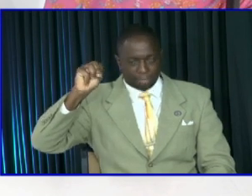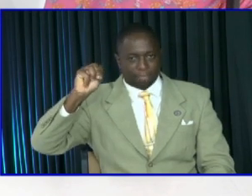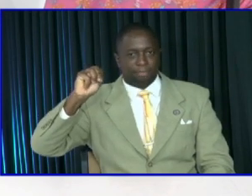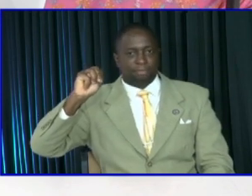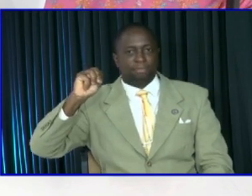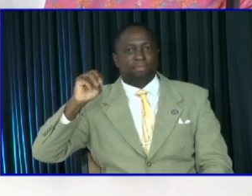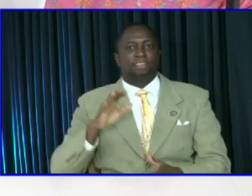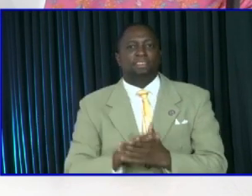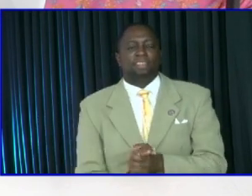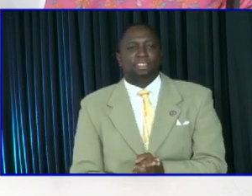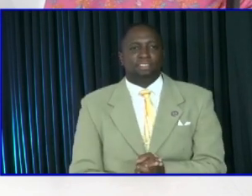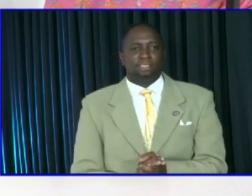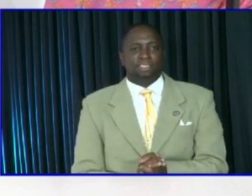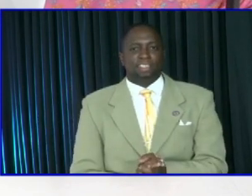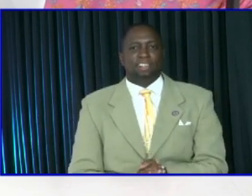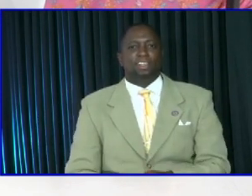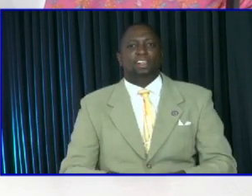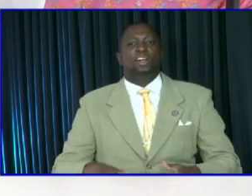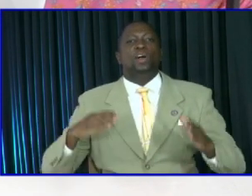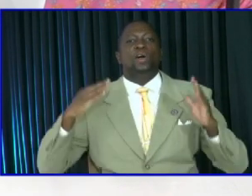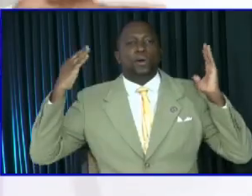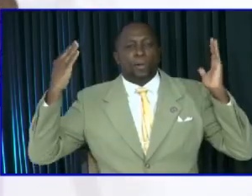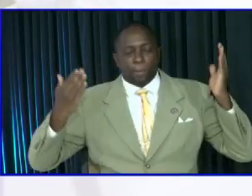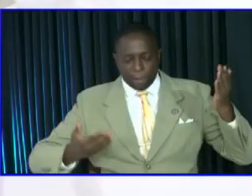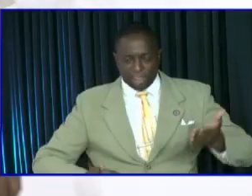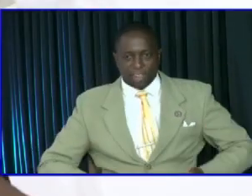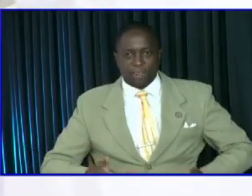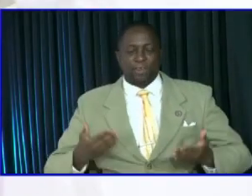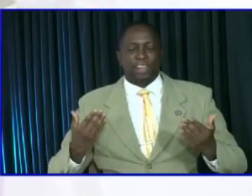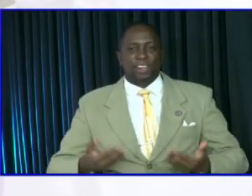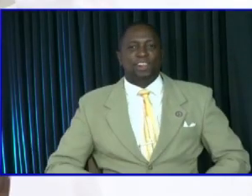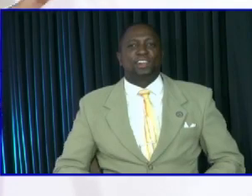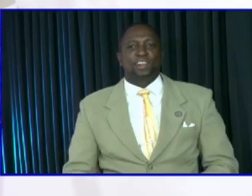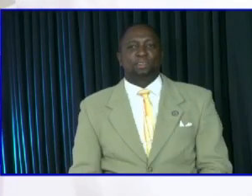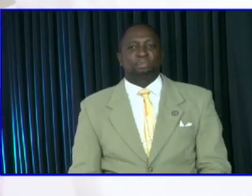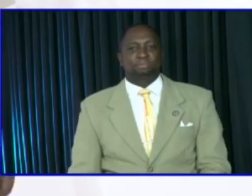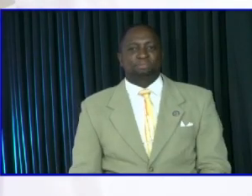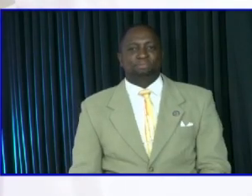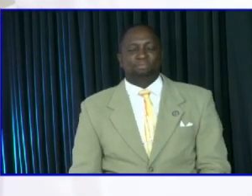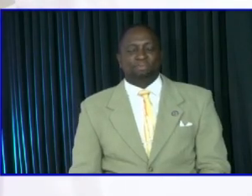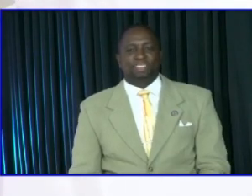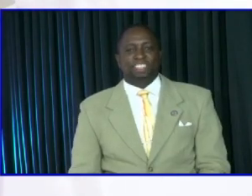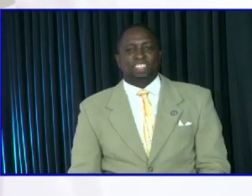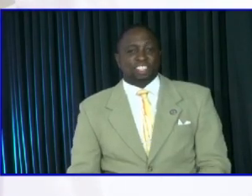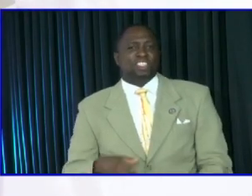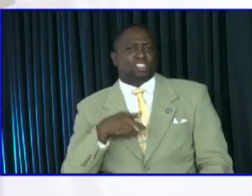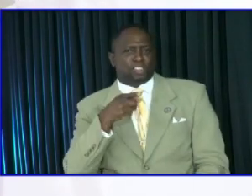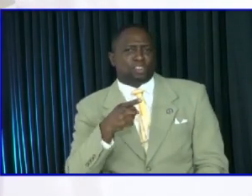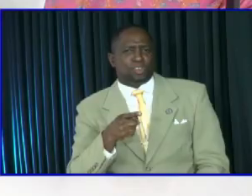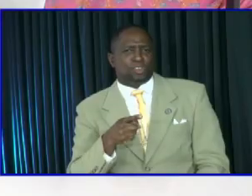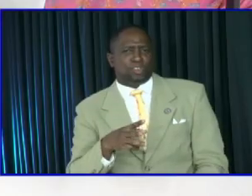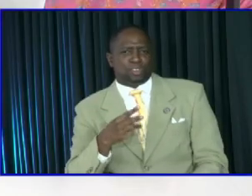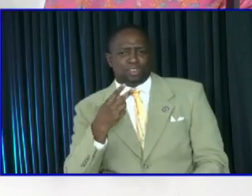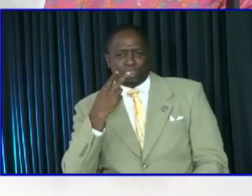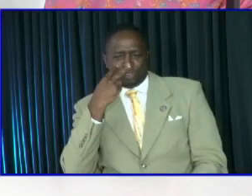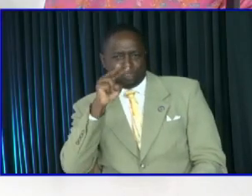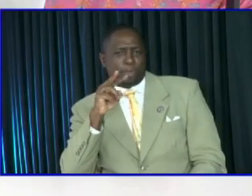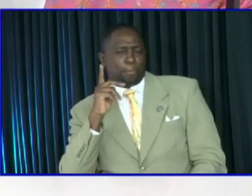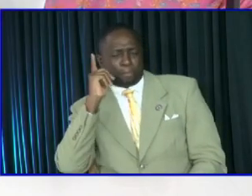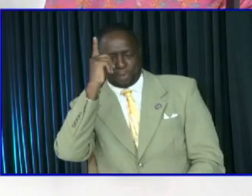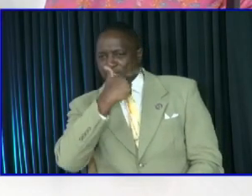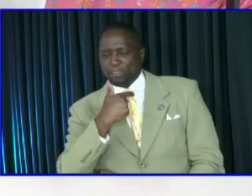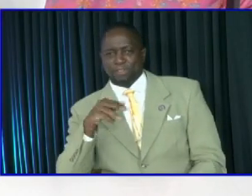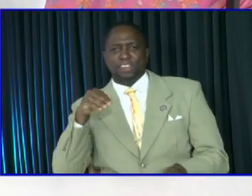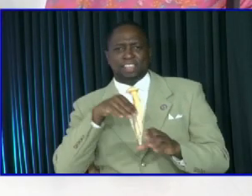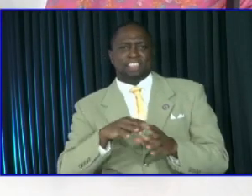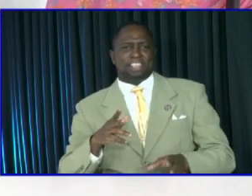Thank you. Hi. All right, you can look at me. They'll fix that in the meantime. You're looking lovely in the pink. Oh, thank you. Supporting the